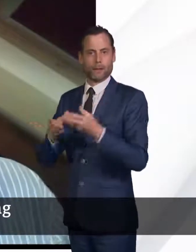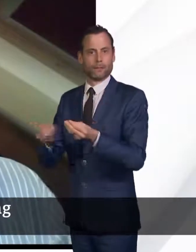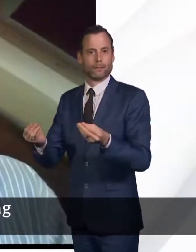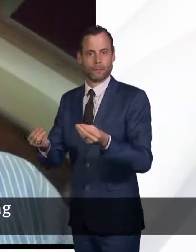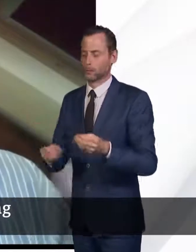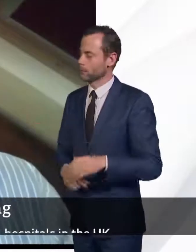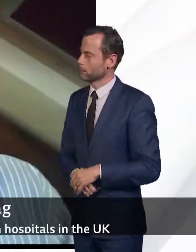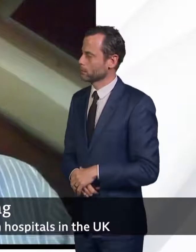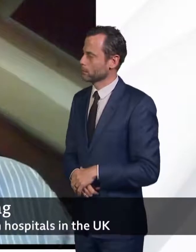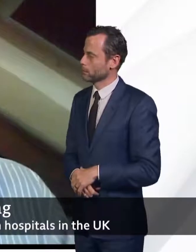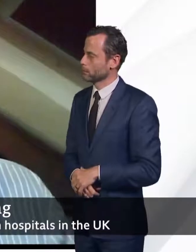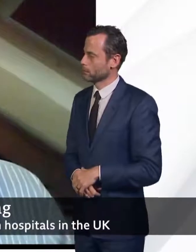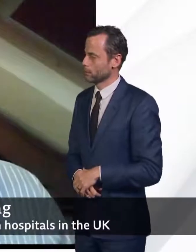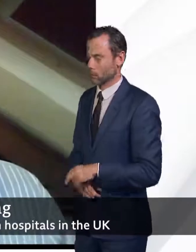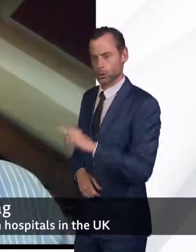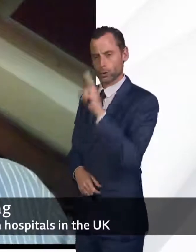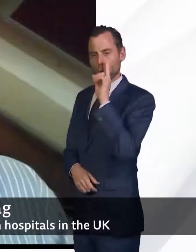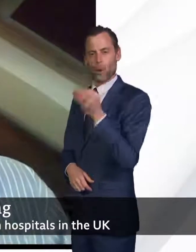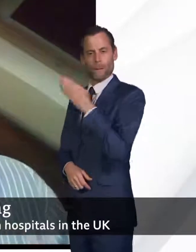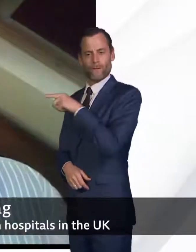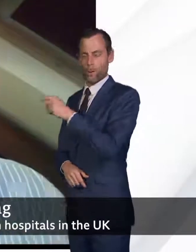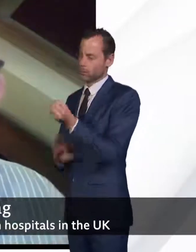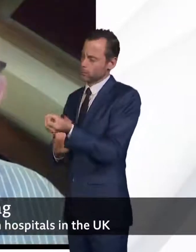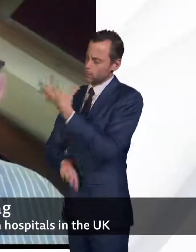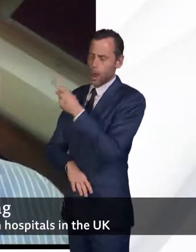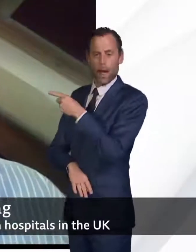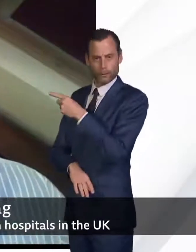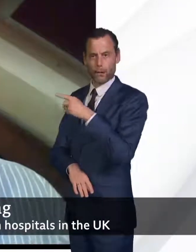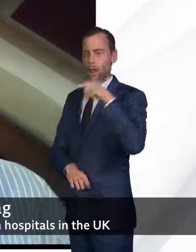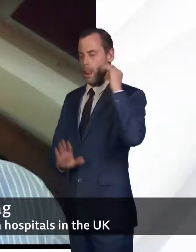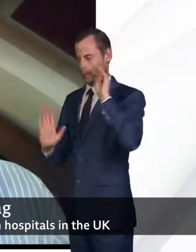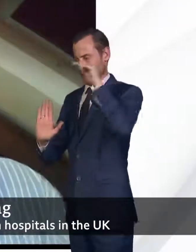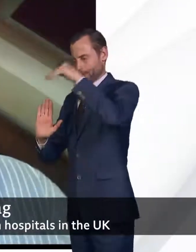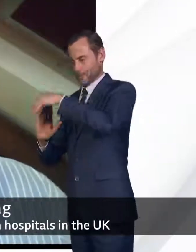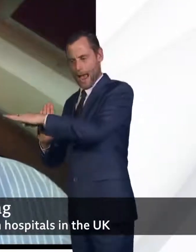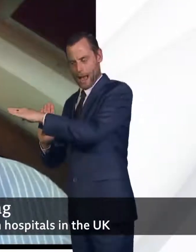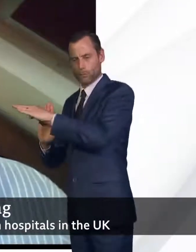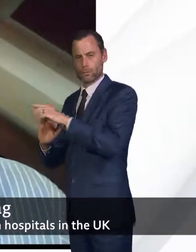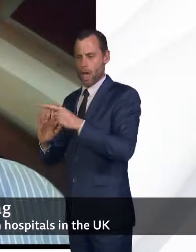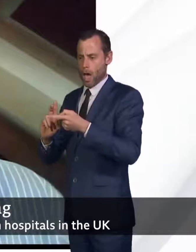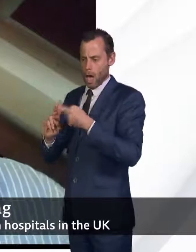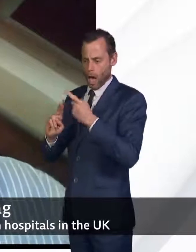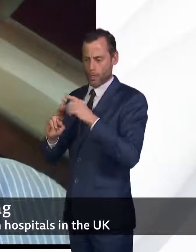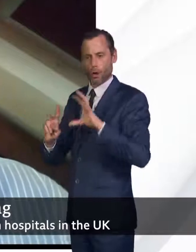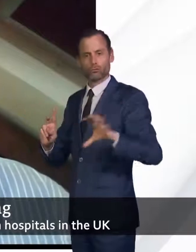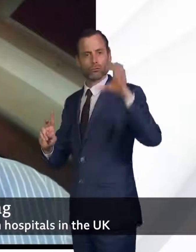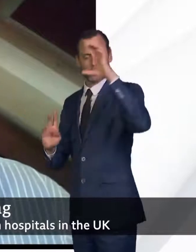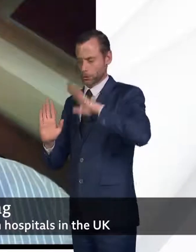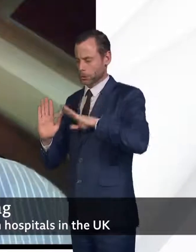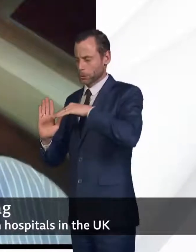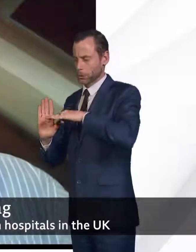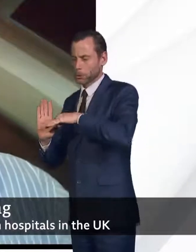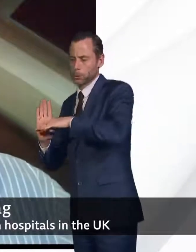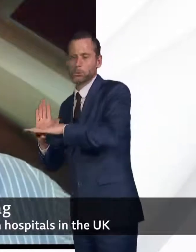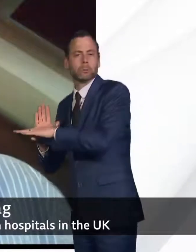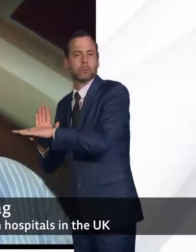London of the number of people in hospital. And will that have any impact on a second wave in the regions? And how will the time